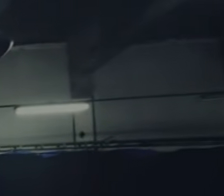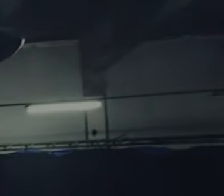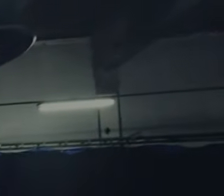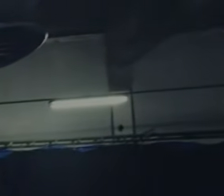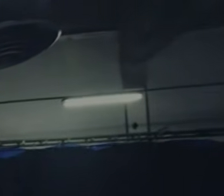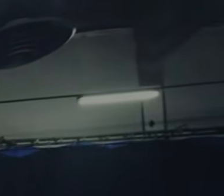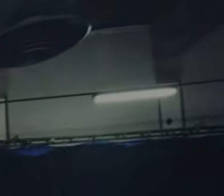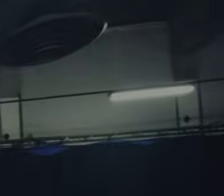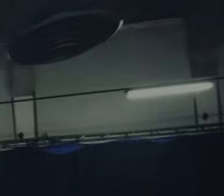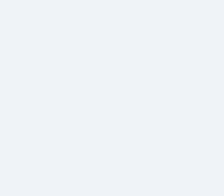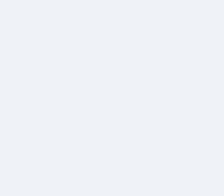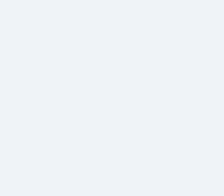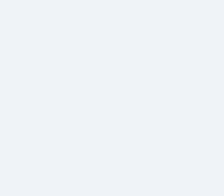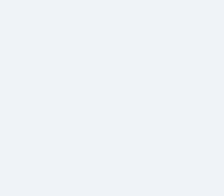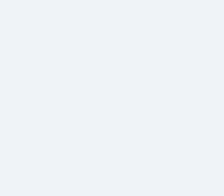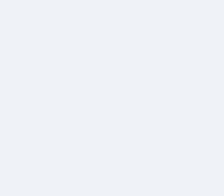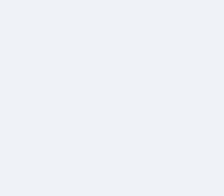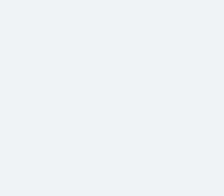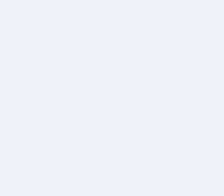prod_PBCJ@pbcjamaica.org.